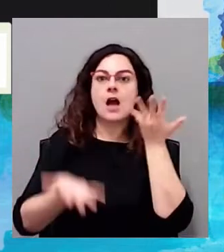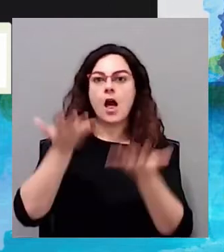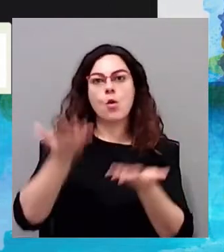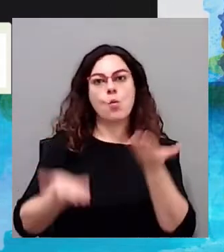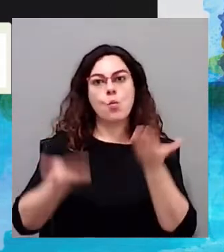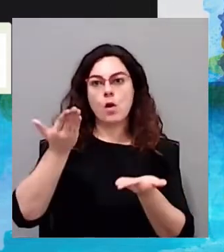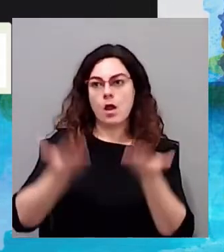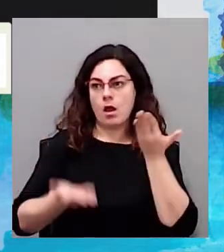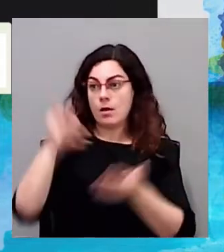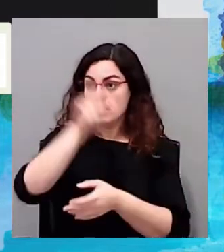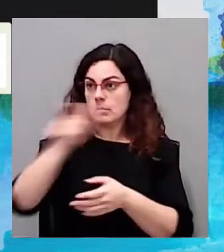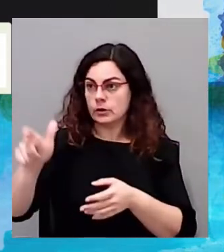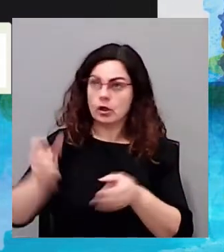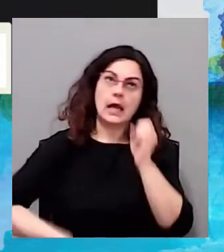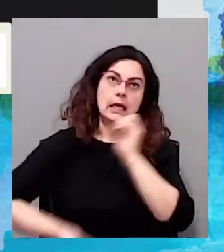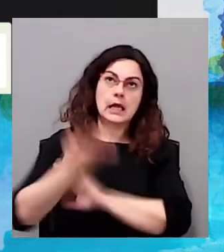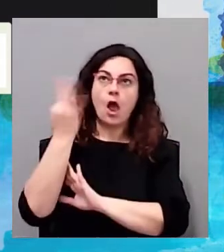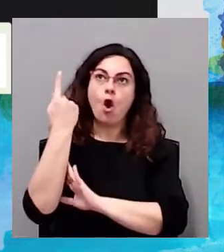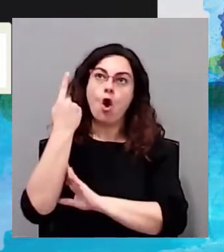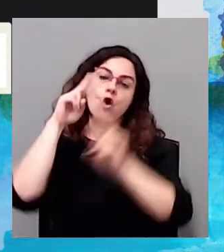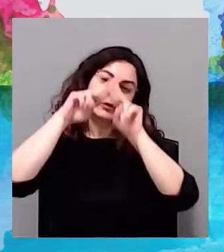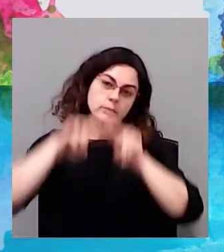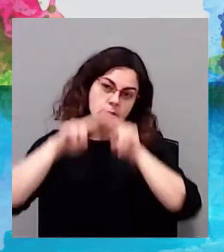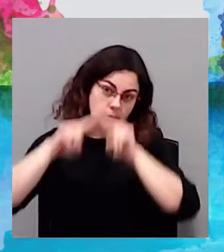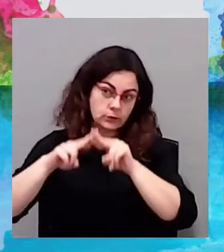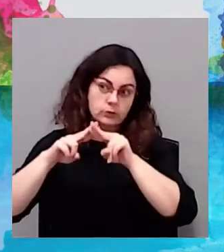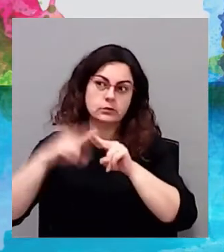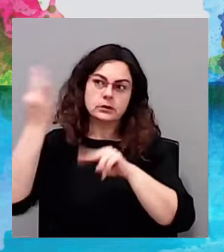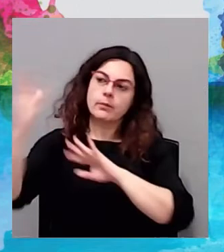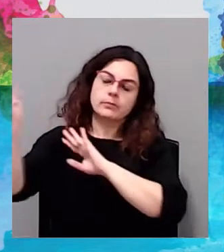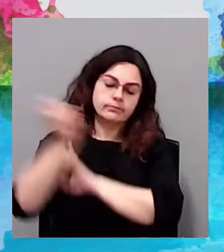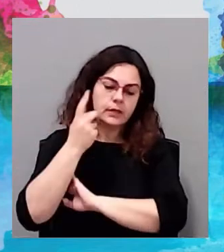using consultants and creators to do that.